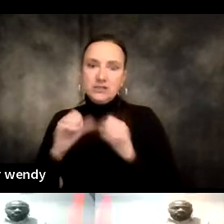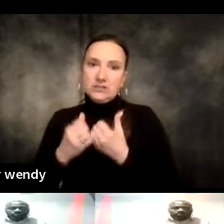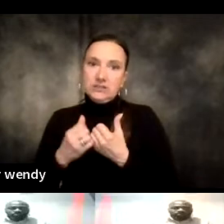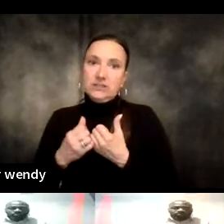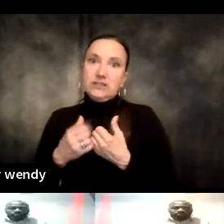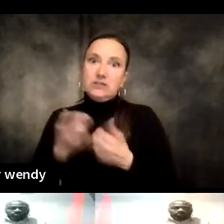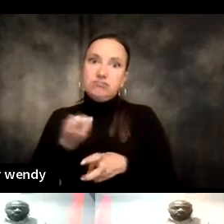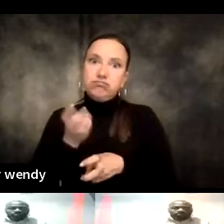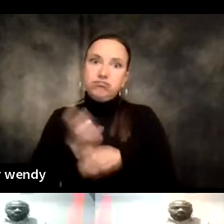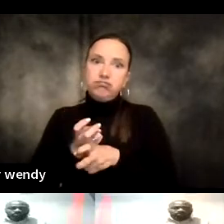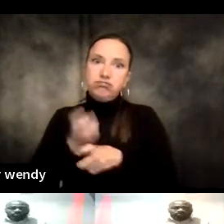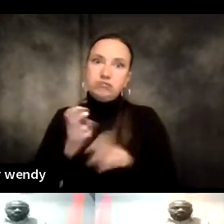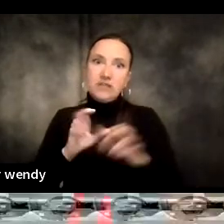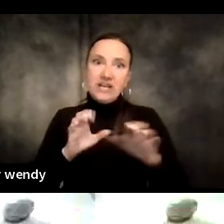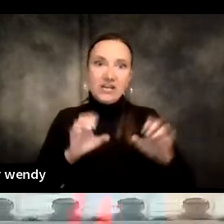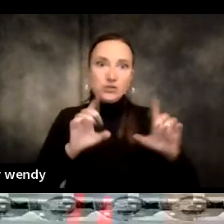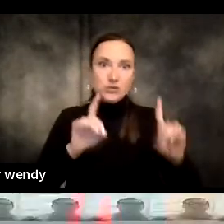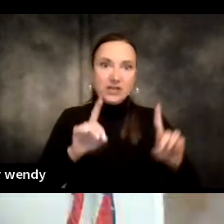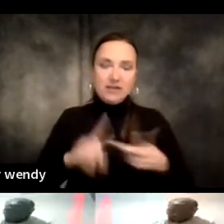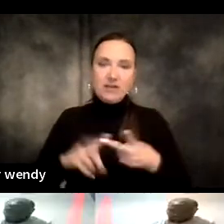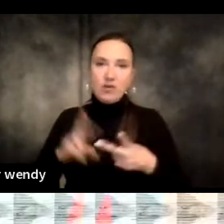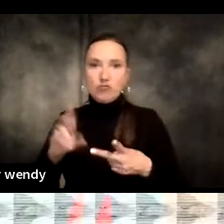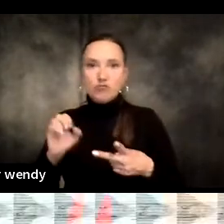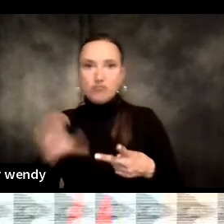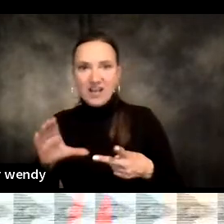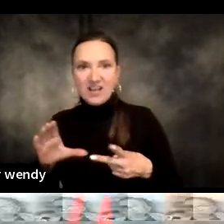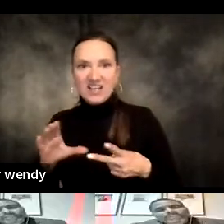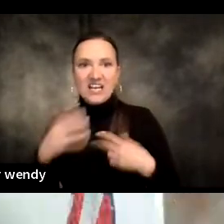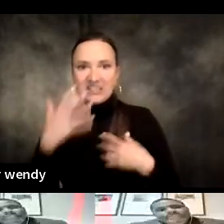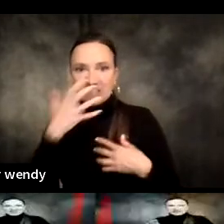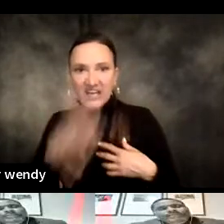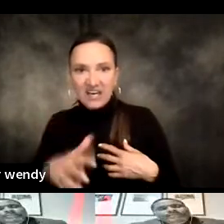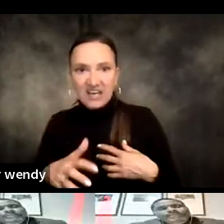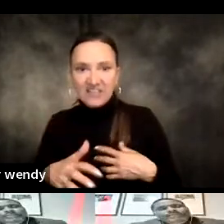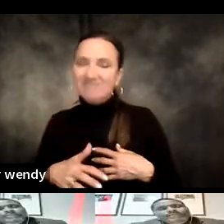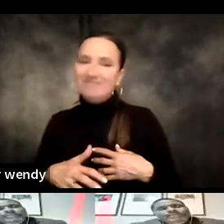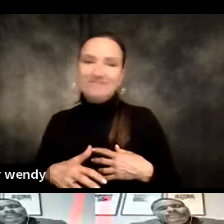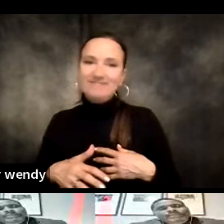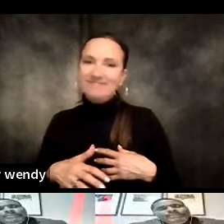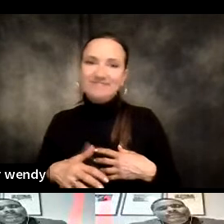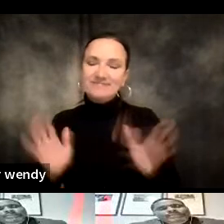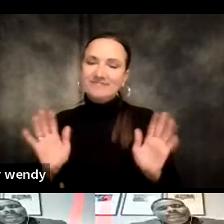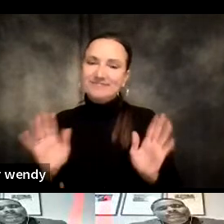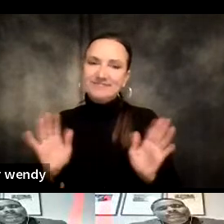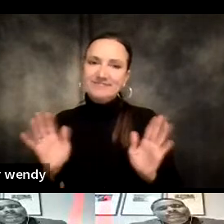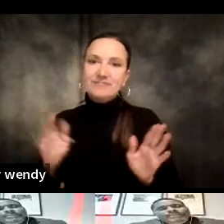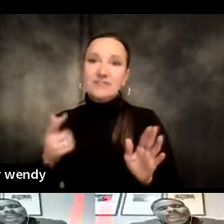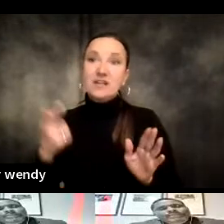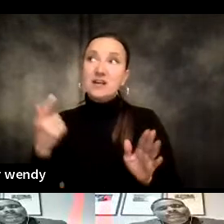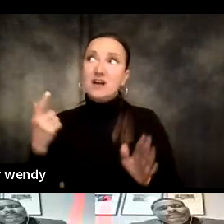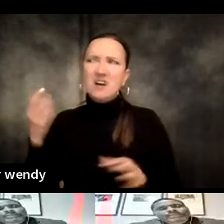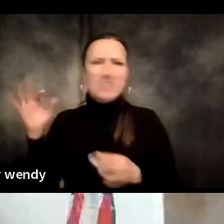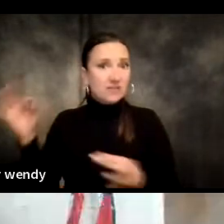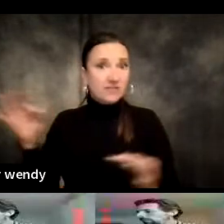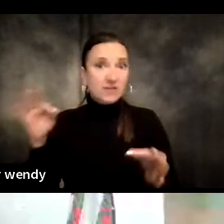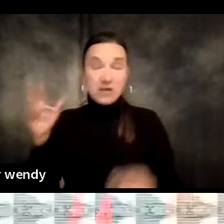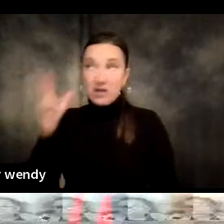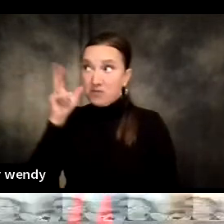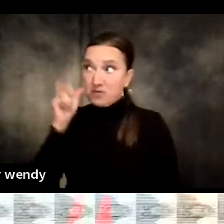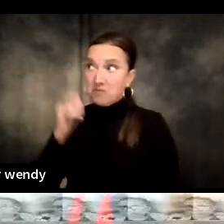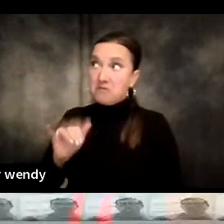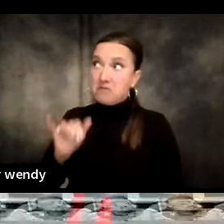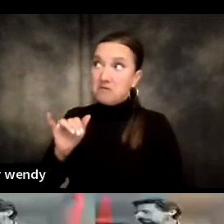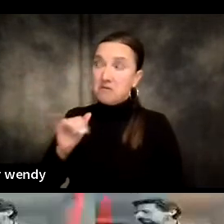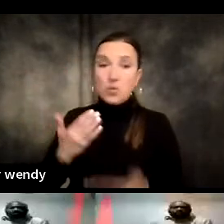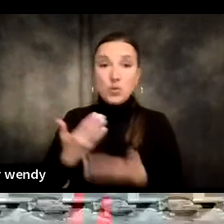do, to educate and to recreate in uncomfortable conditions. I have been encouraged by the new